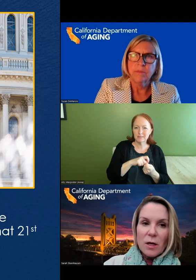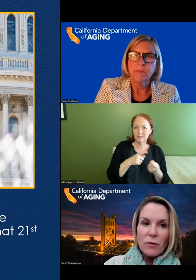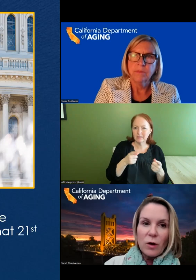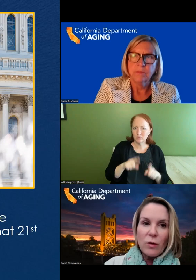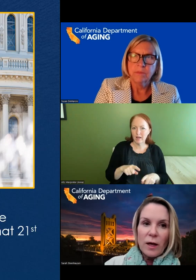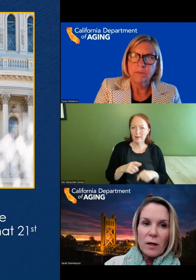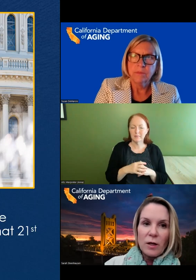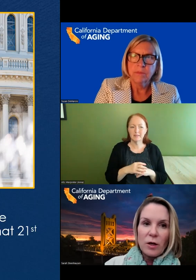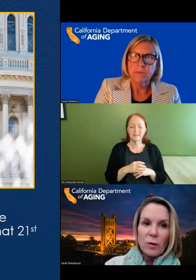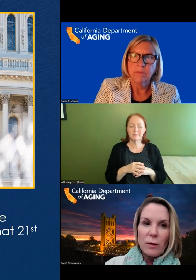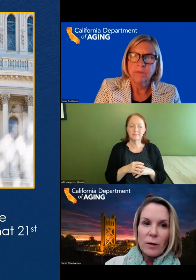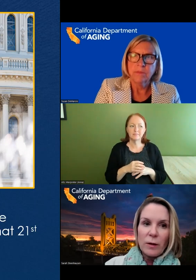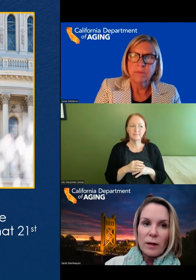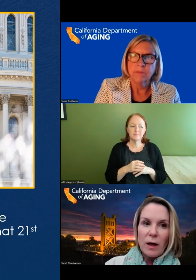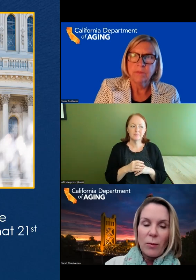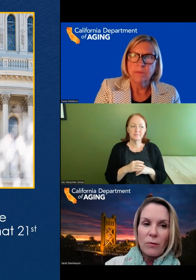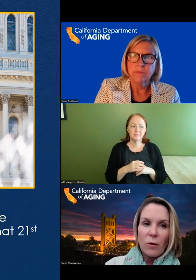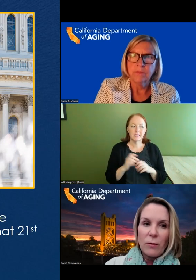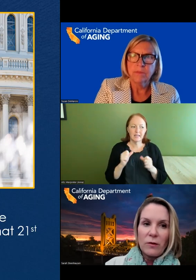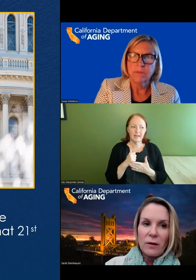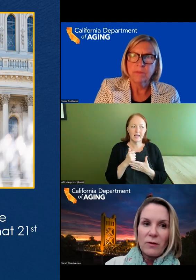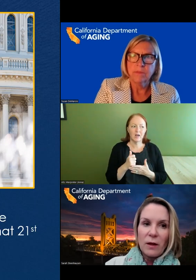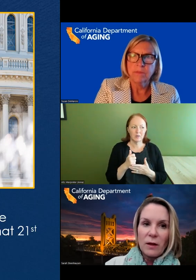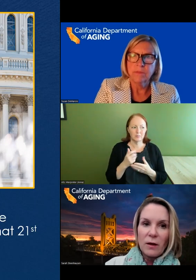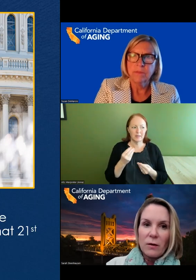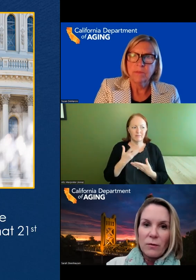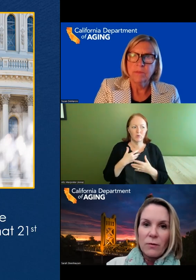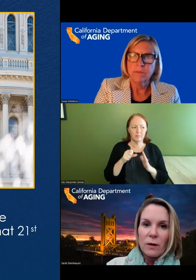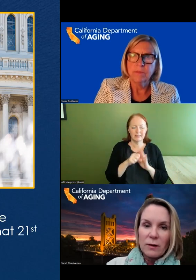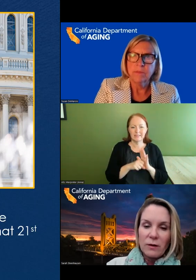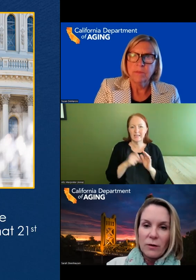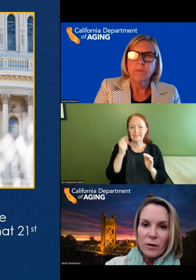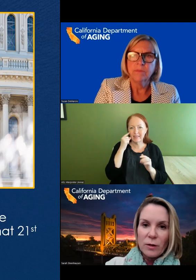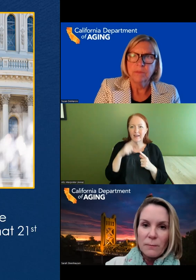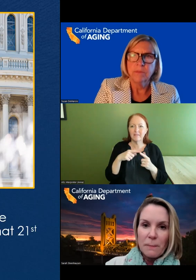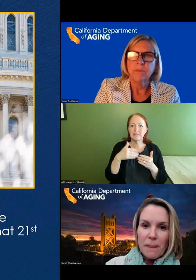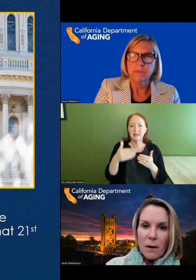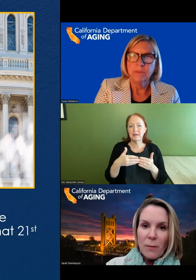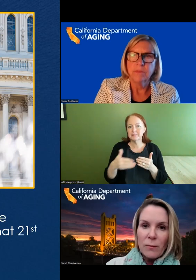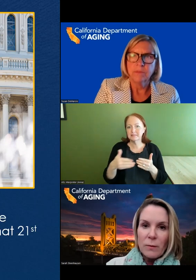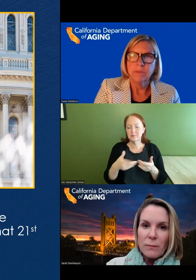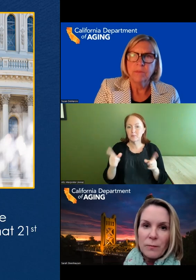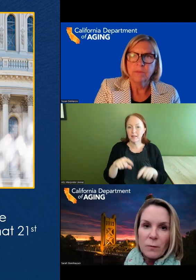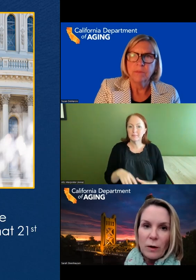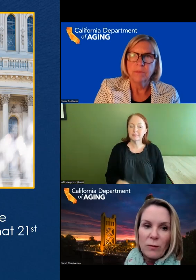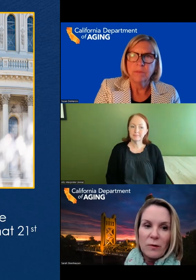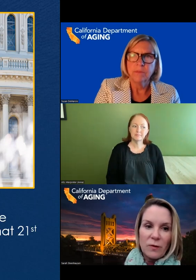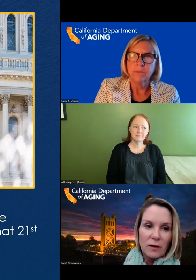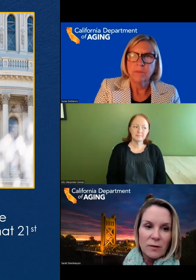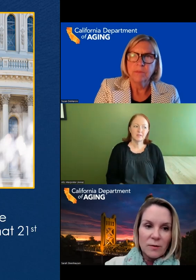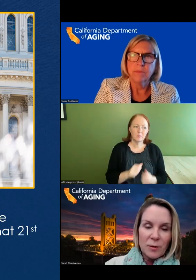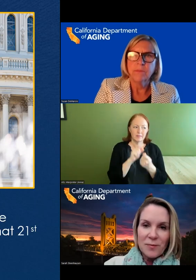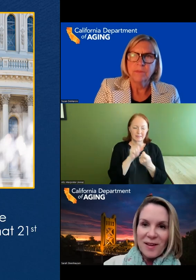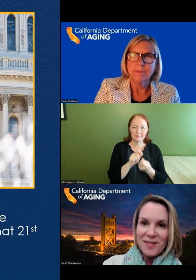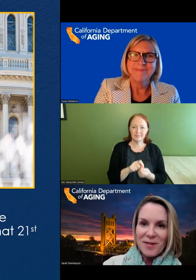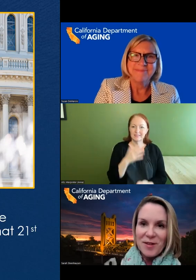happen? So that, it really can help inform the state's thinking of the next iteration. With